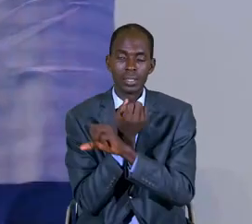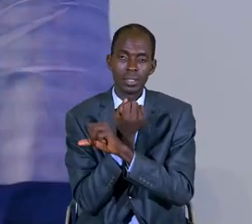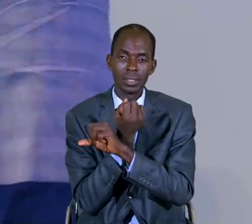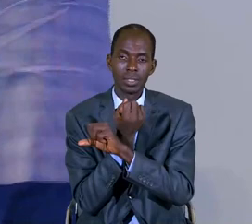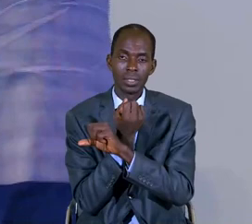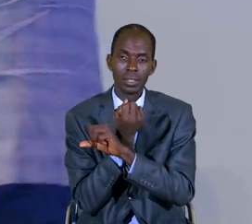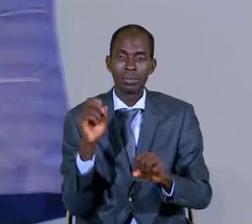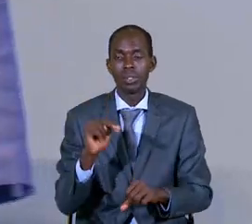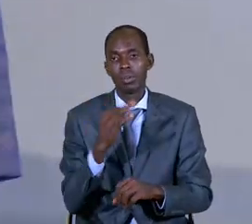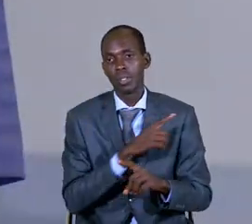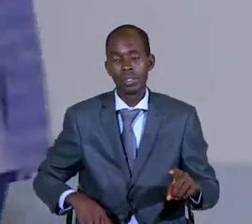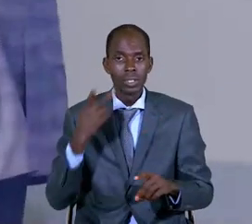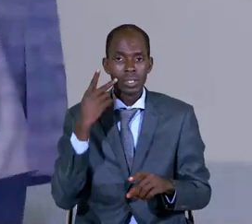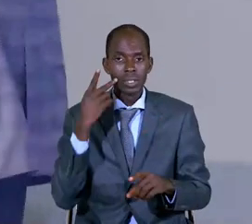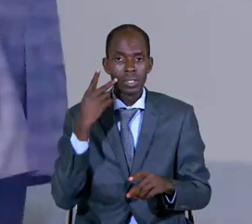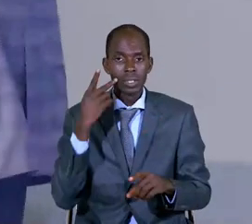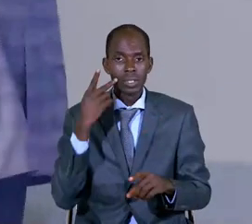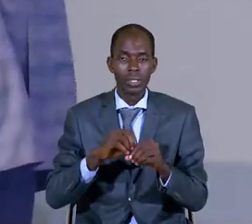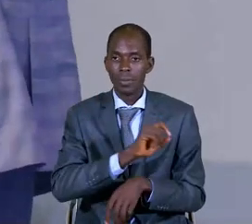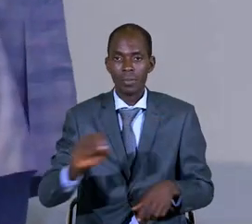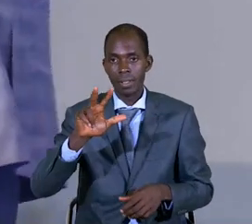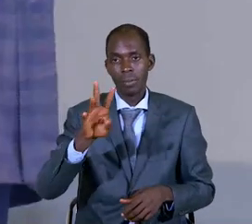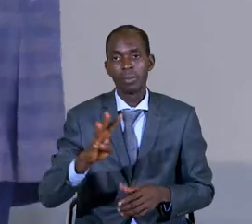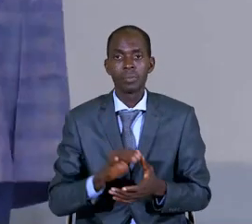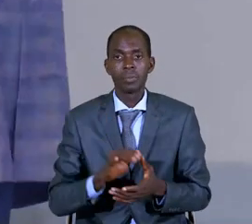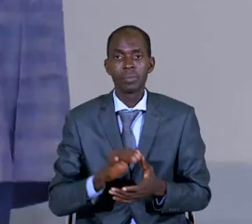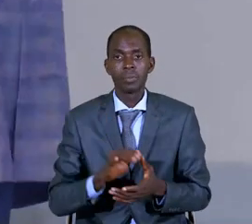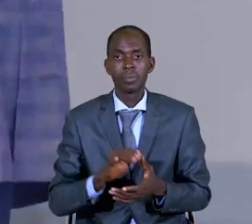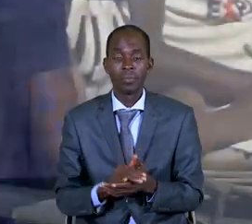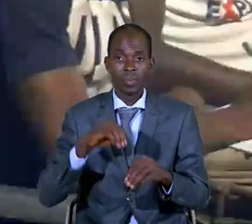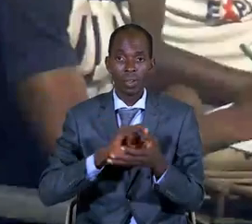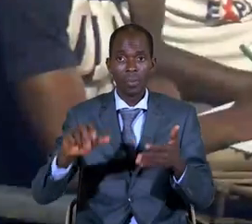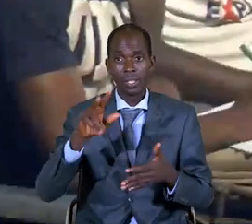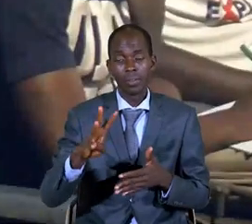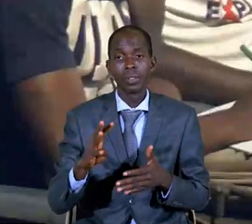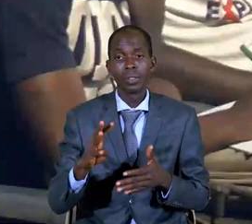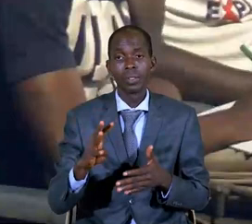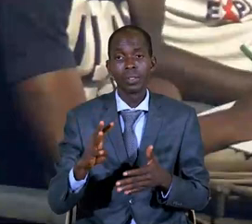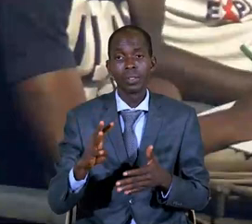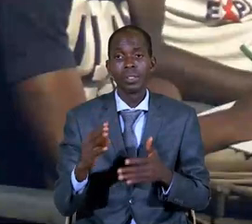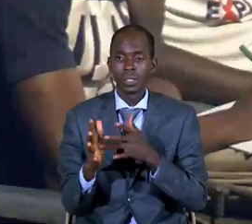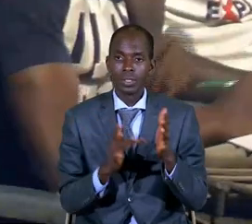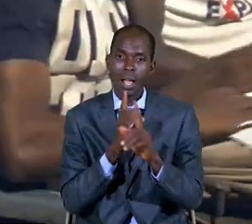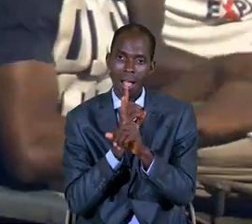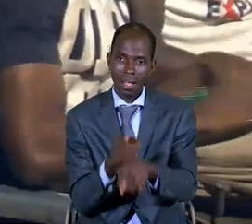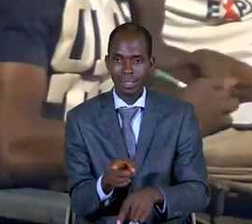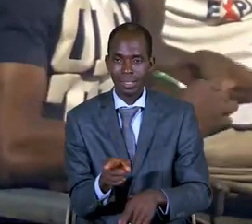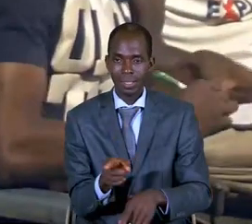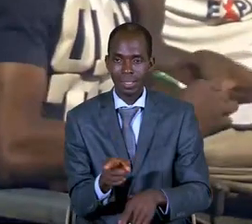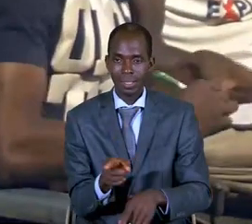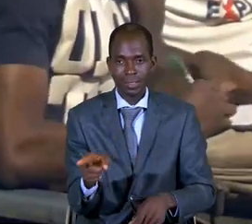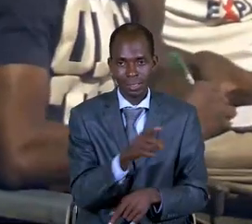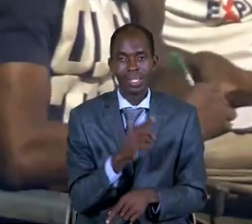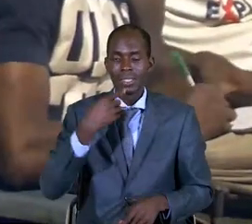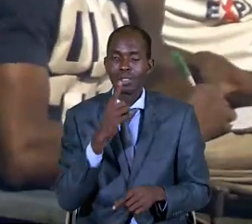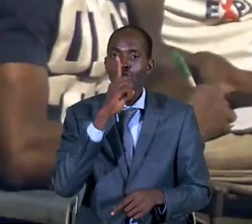the Lord. Look at verse 34. It says in verse 34, Jesus answered them,